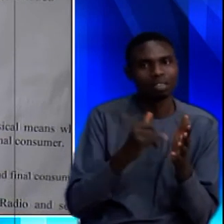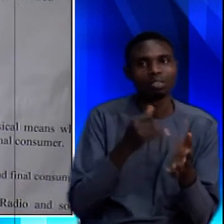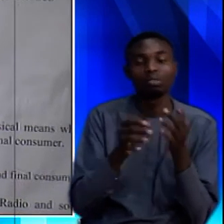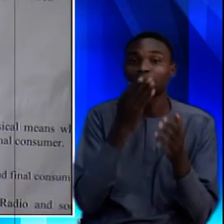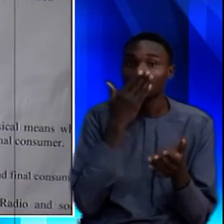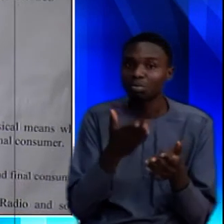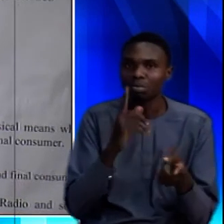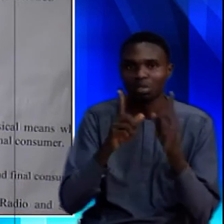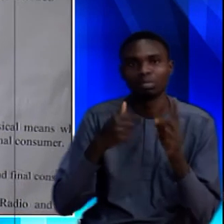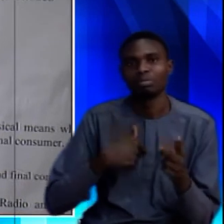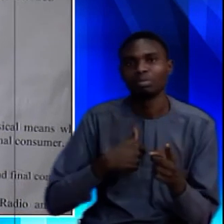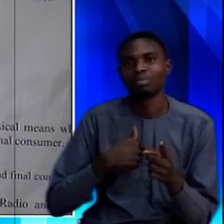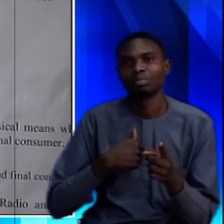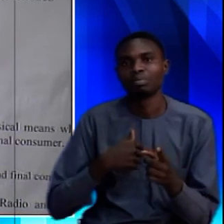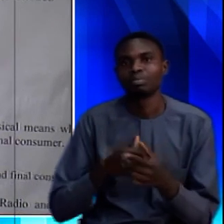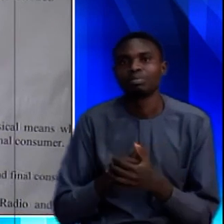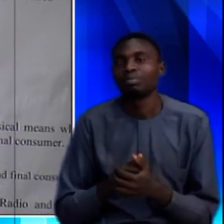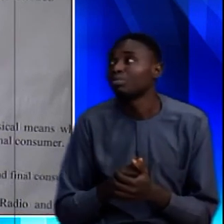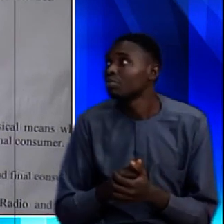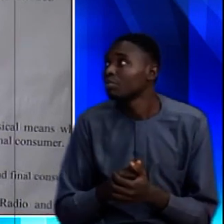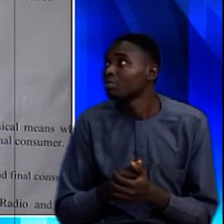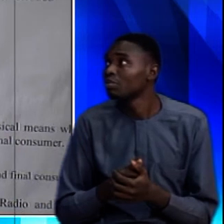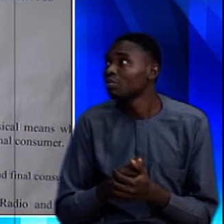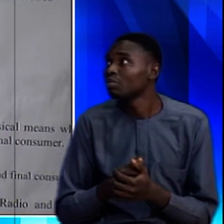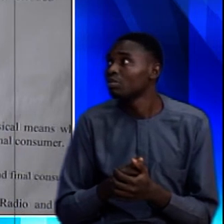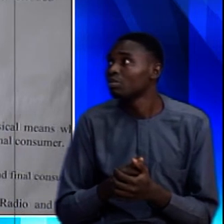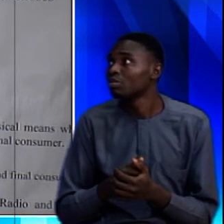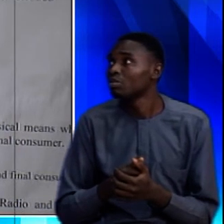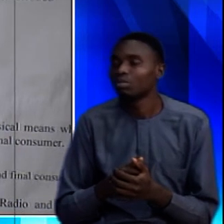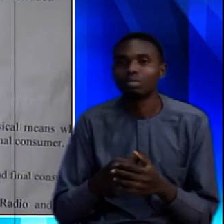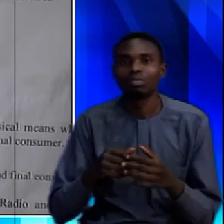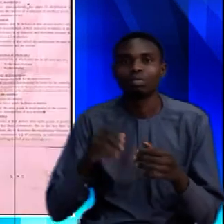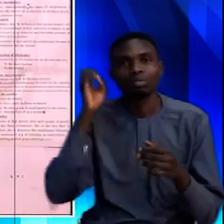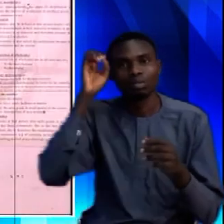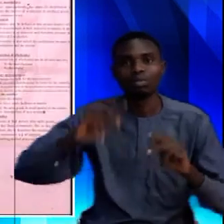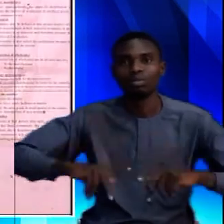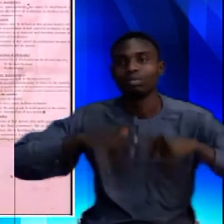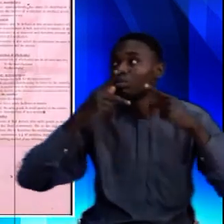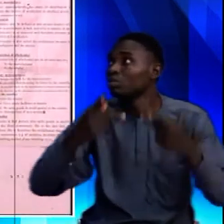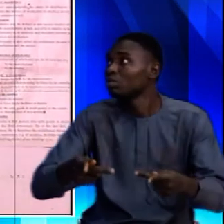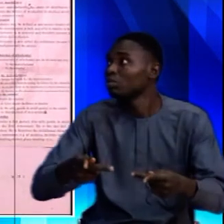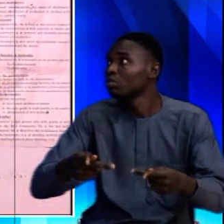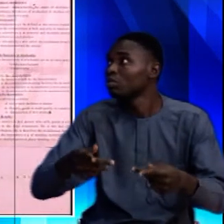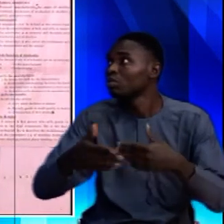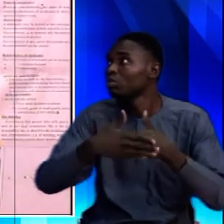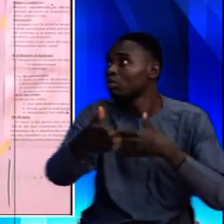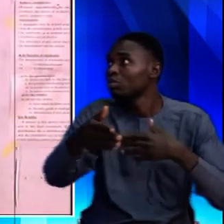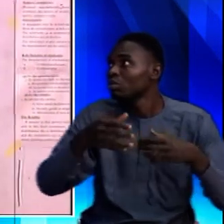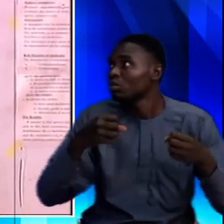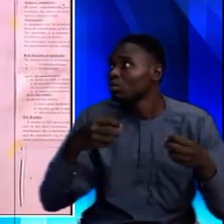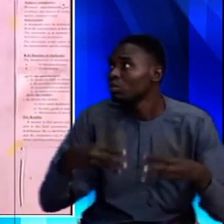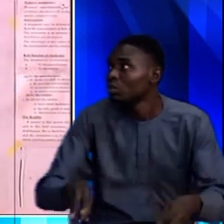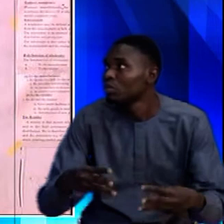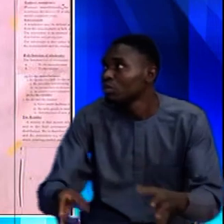advised the consumer. Then he provides after-sale services. What's meant by after-sale services, students? After-sale